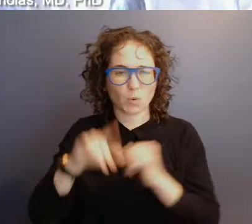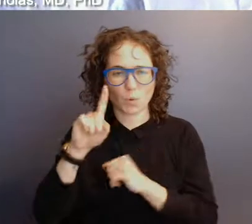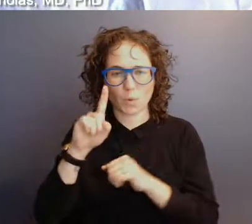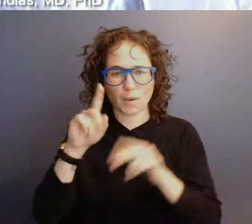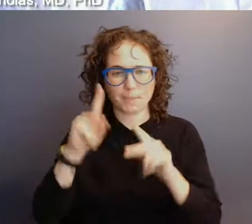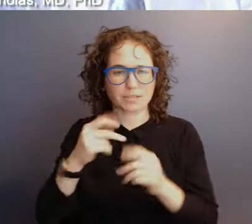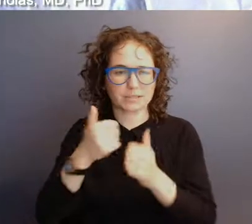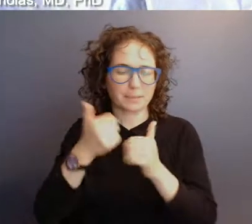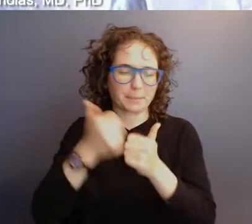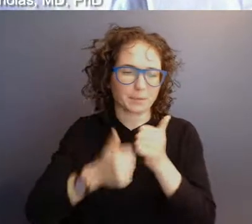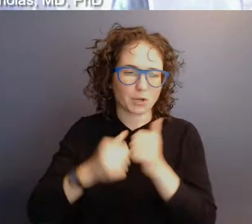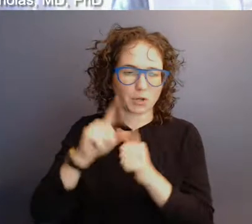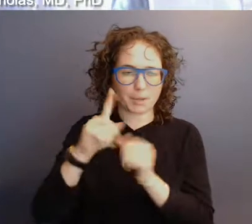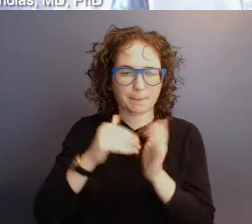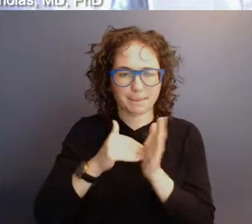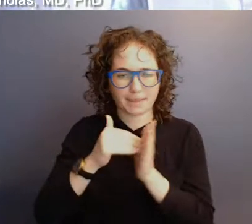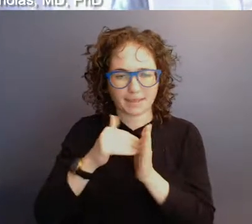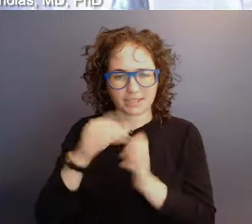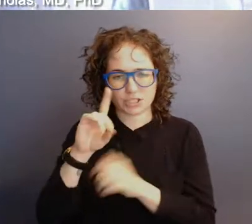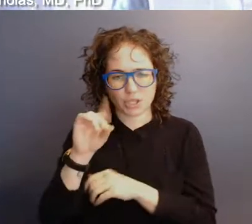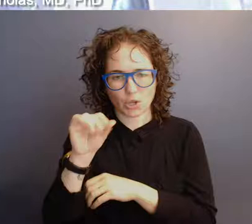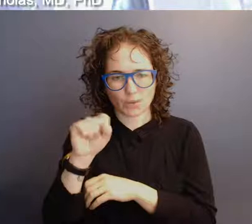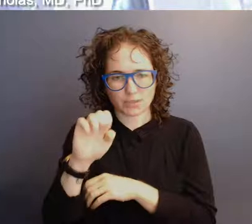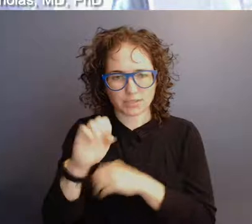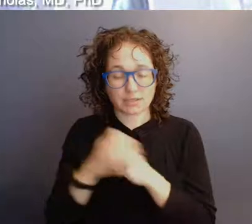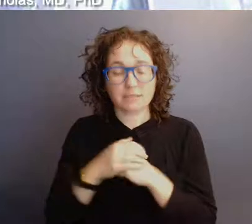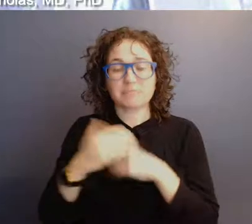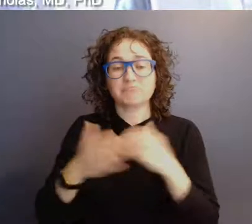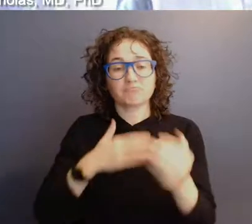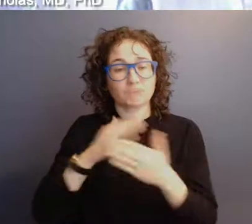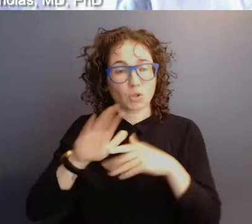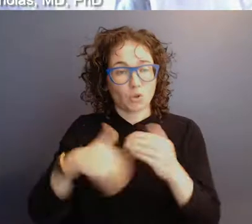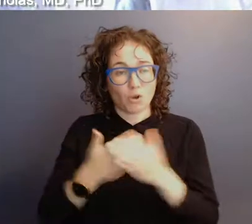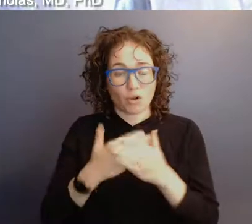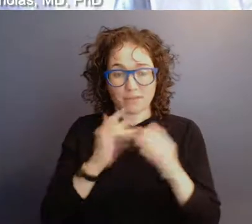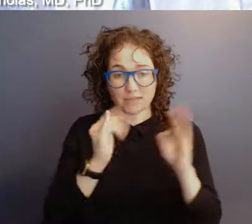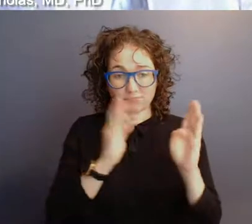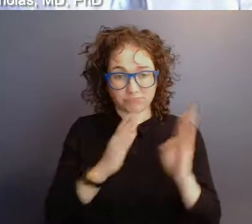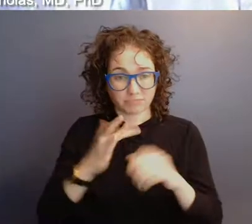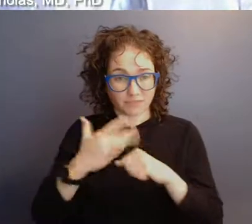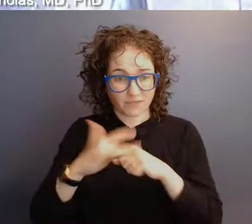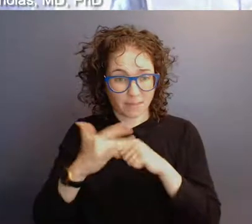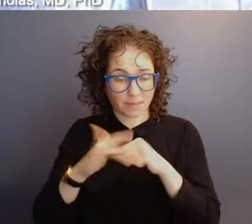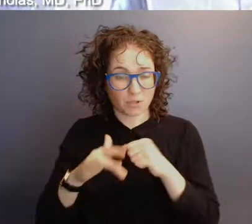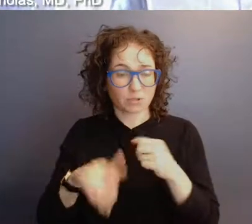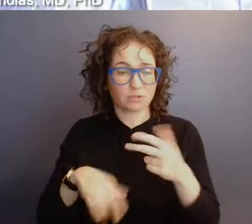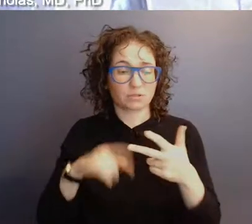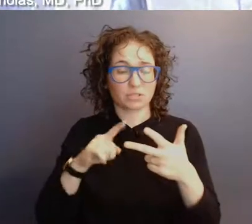doses. So all of those preparations are available, the J&J, the